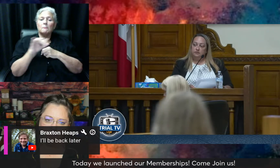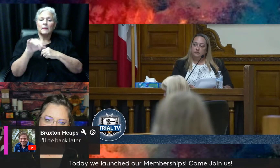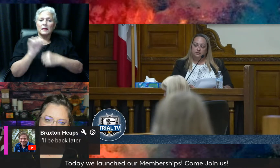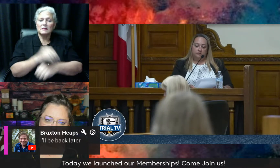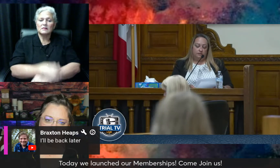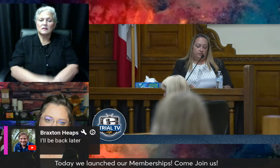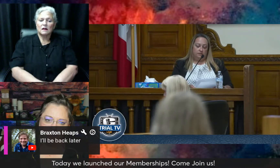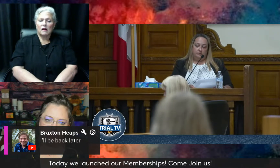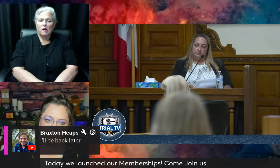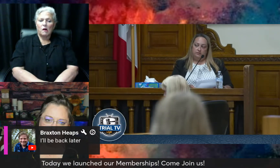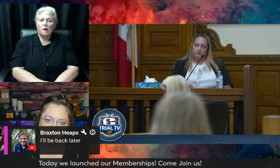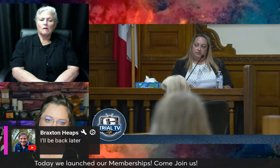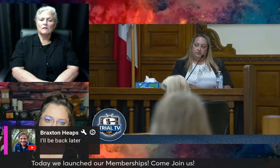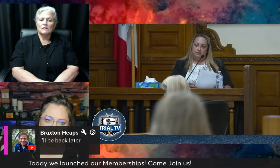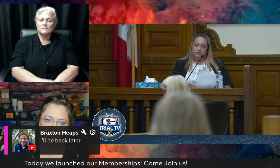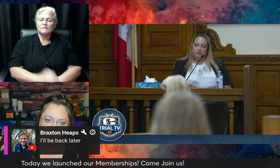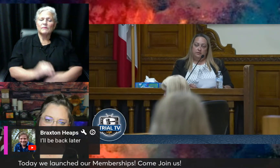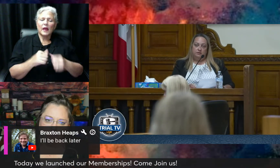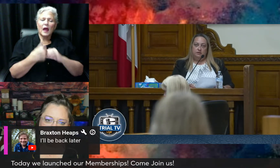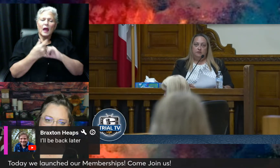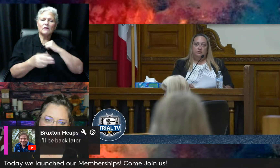How does DNA degrade?